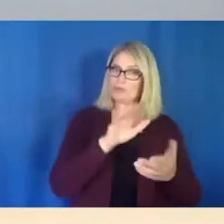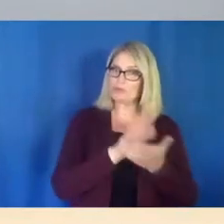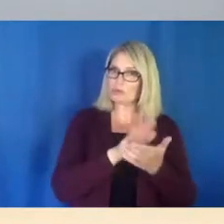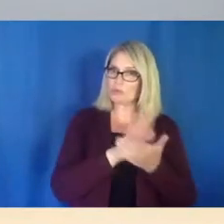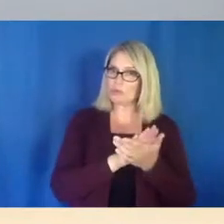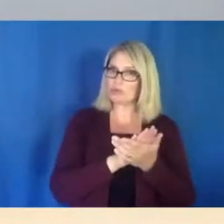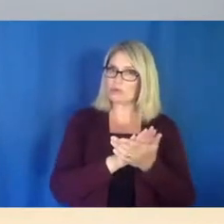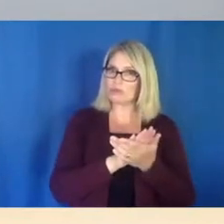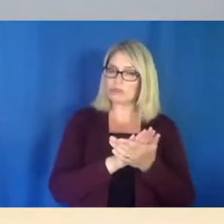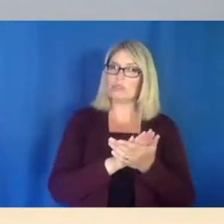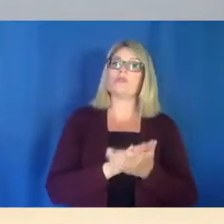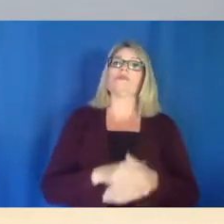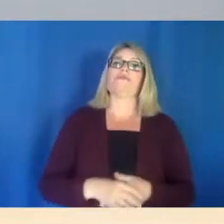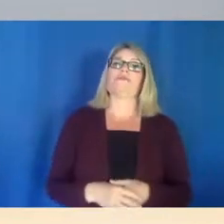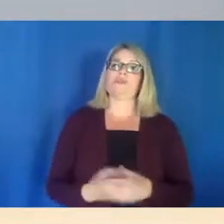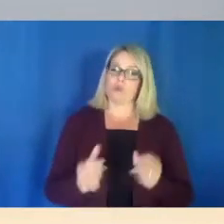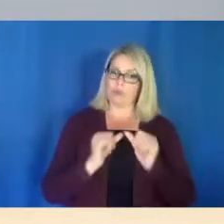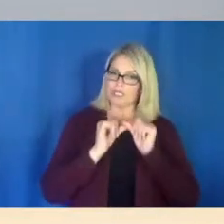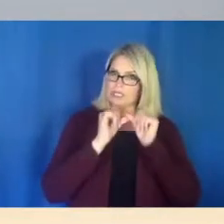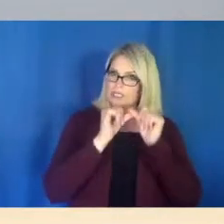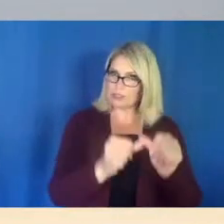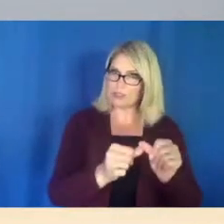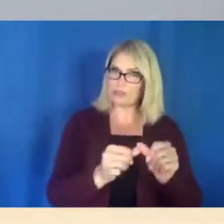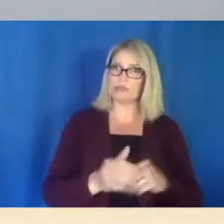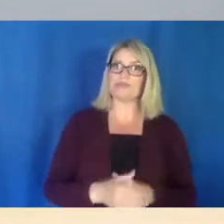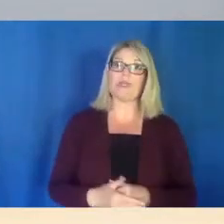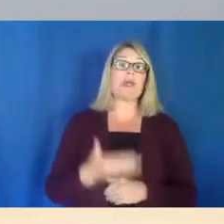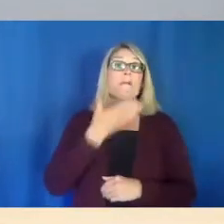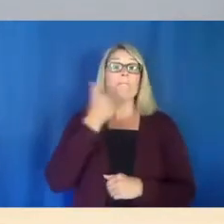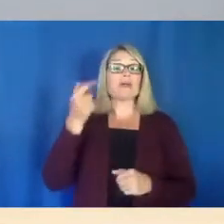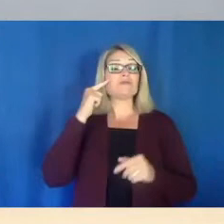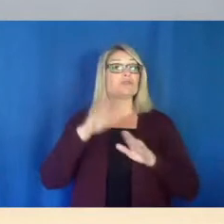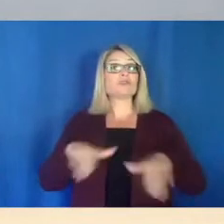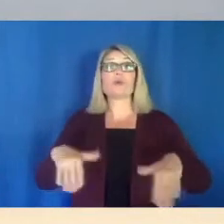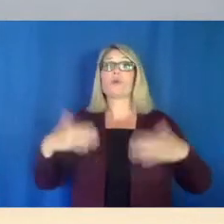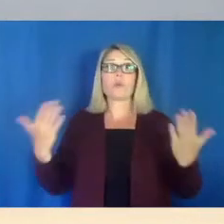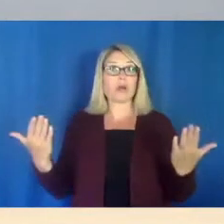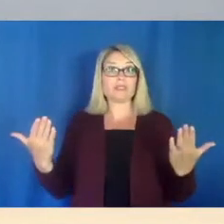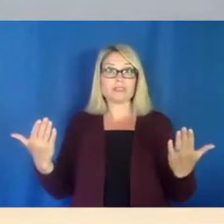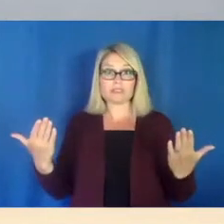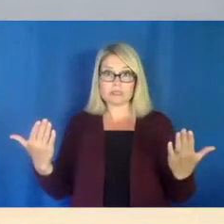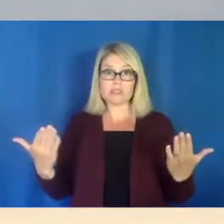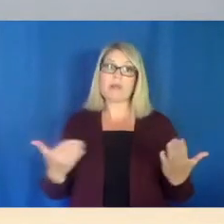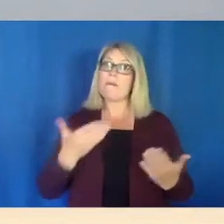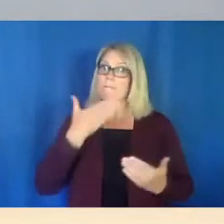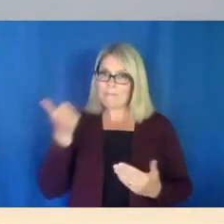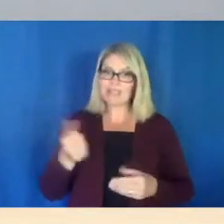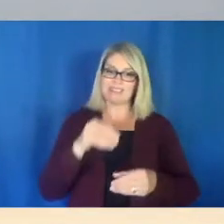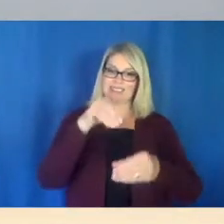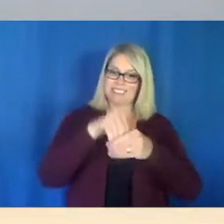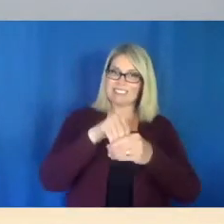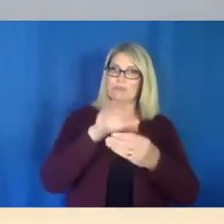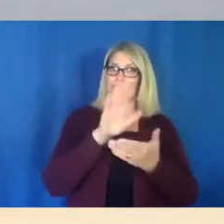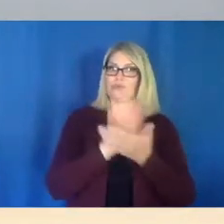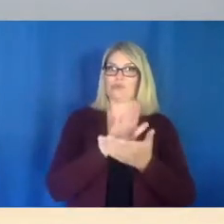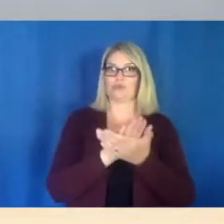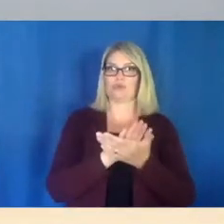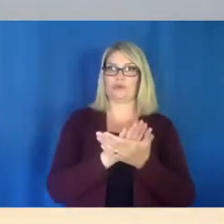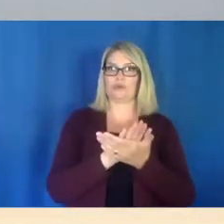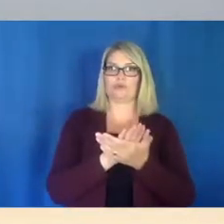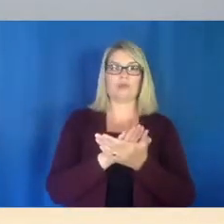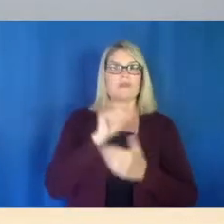briefings and commented that the best place for children to be during the school year is in school, benefiting from in-class learning